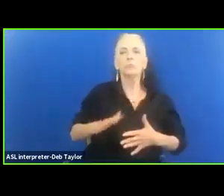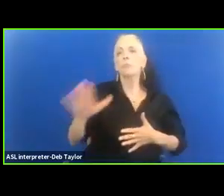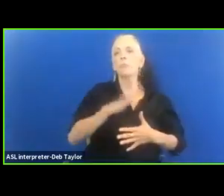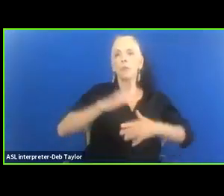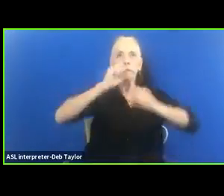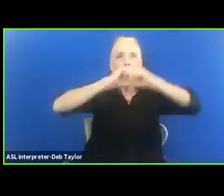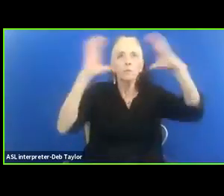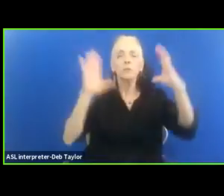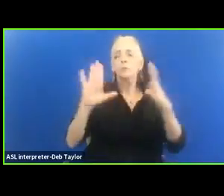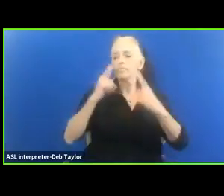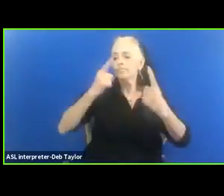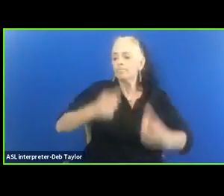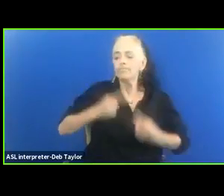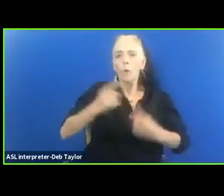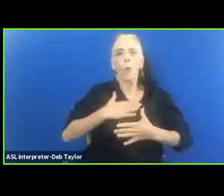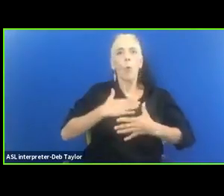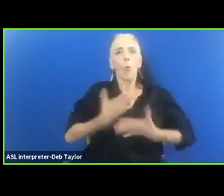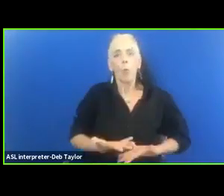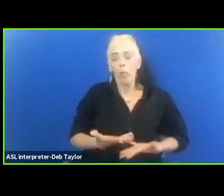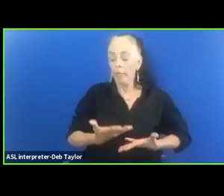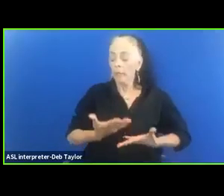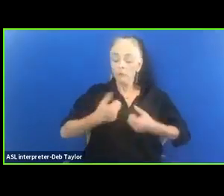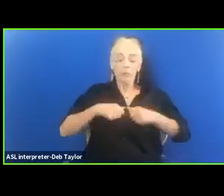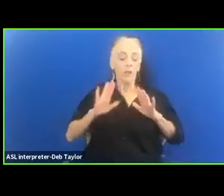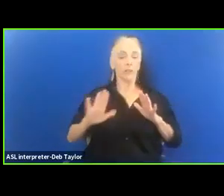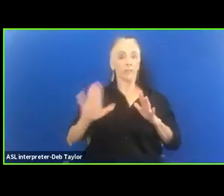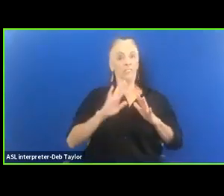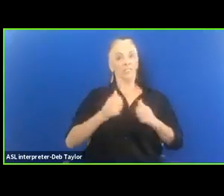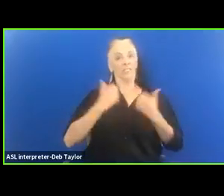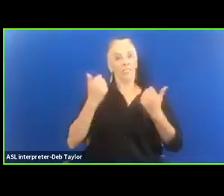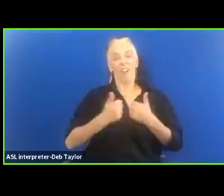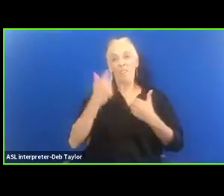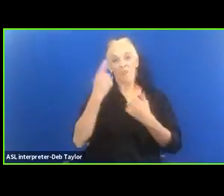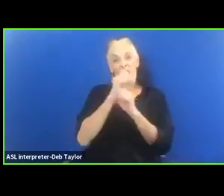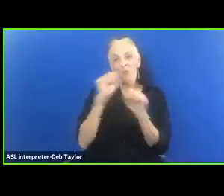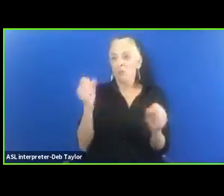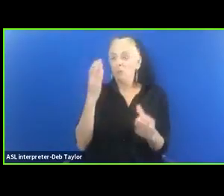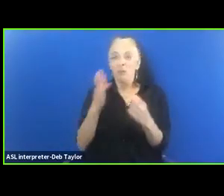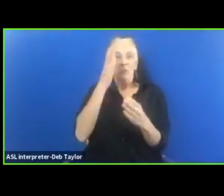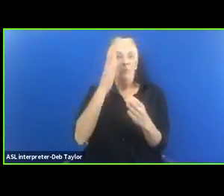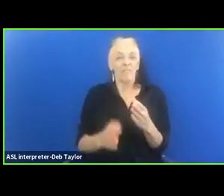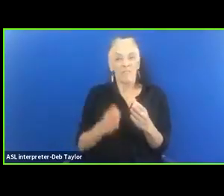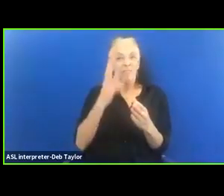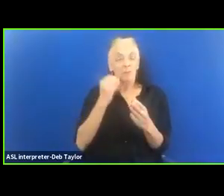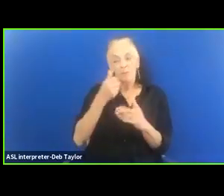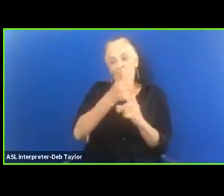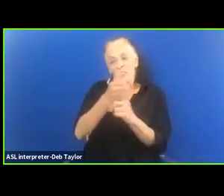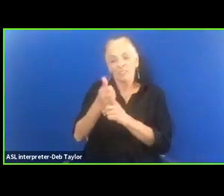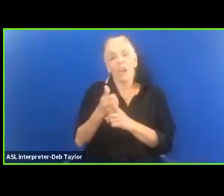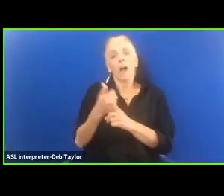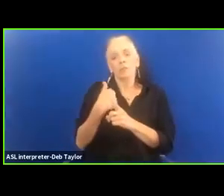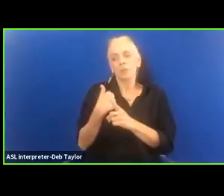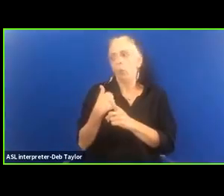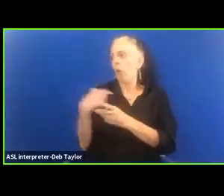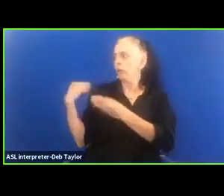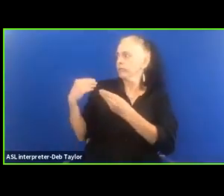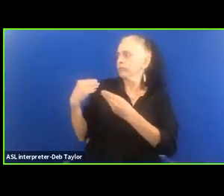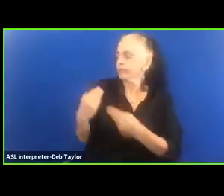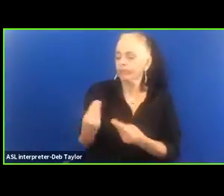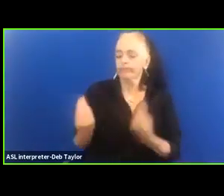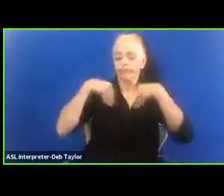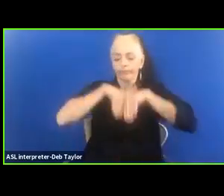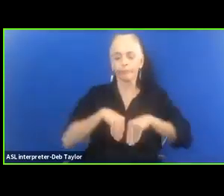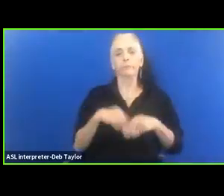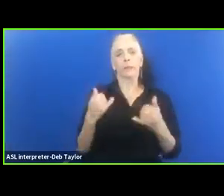their lives for a liberation that they knew they would likely never see in their lifetime is what we continue to build upon today. Give